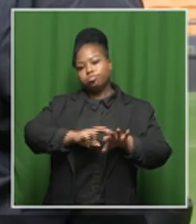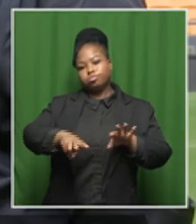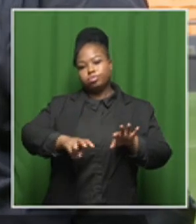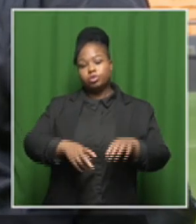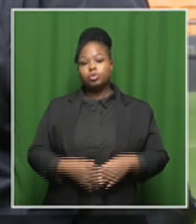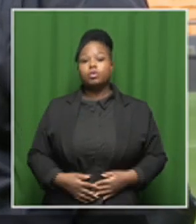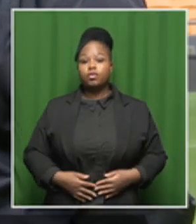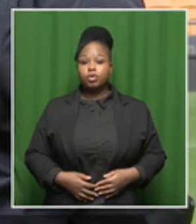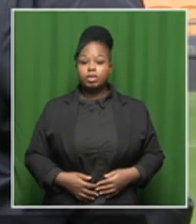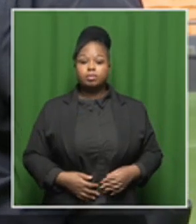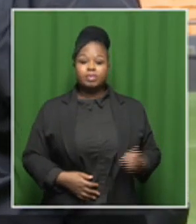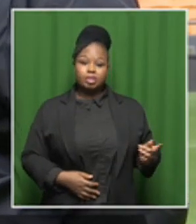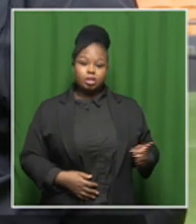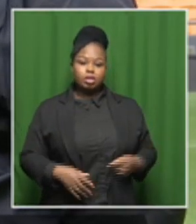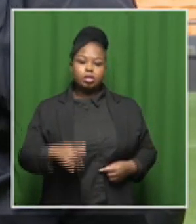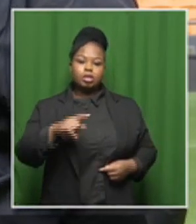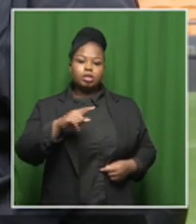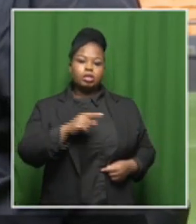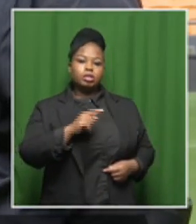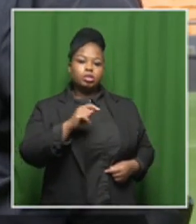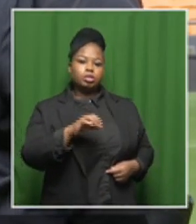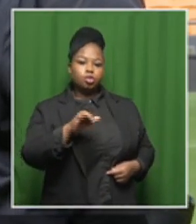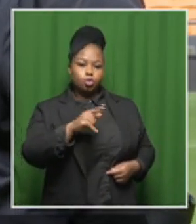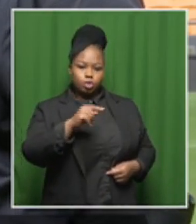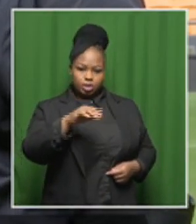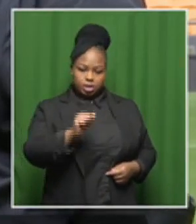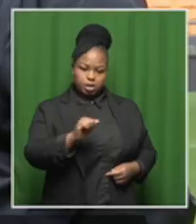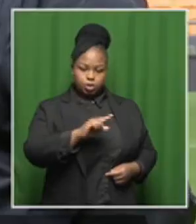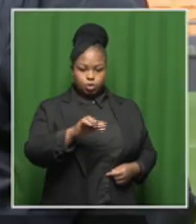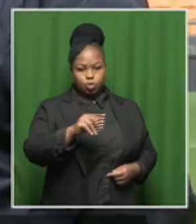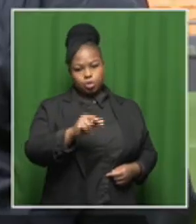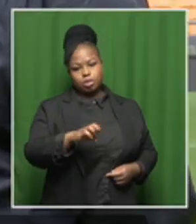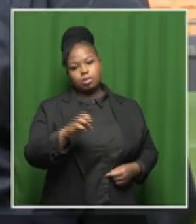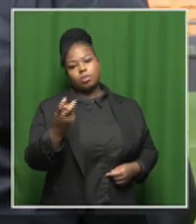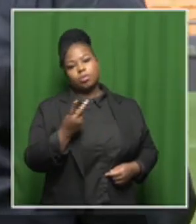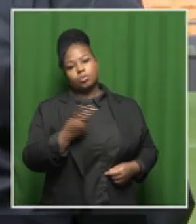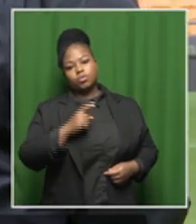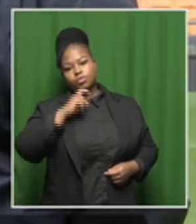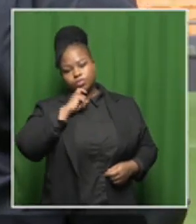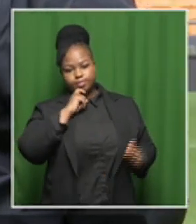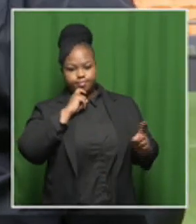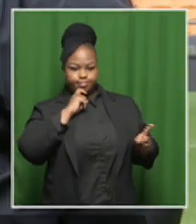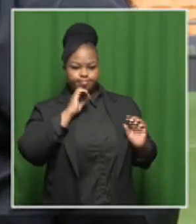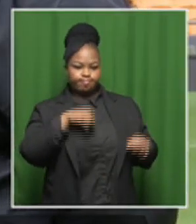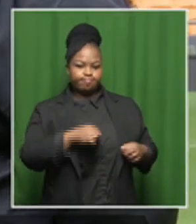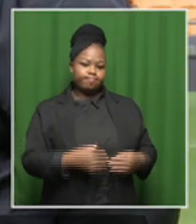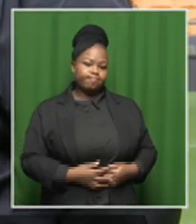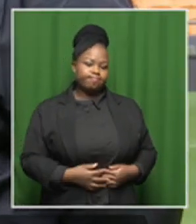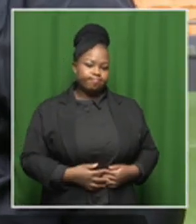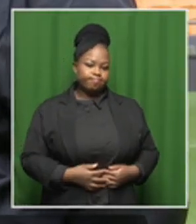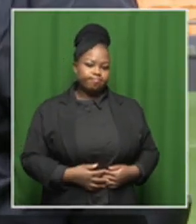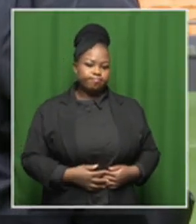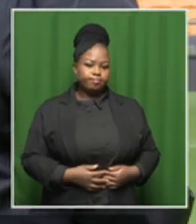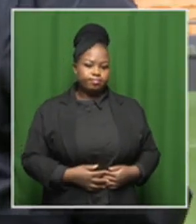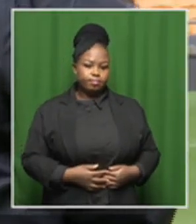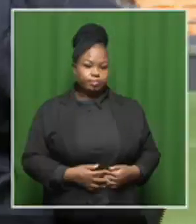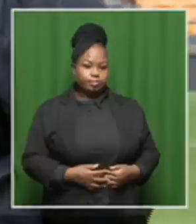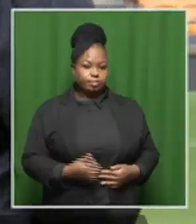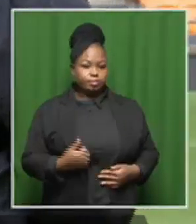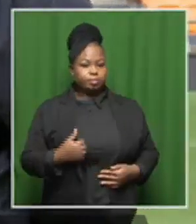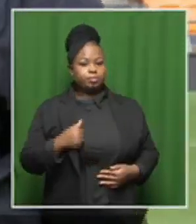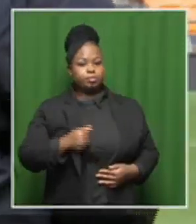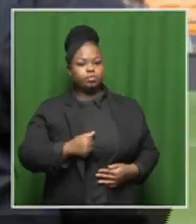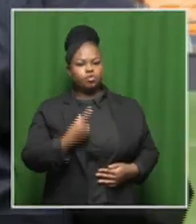Chiefs matches, the Toyota zone, also fully functional, and that can accommodate a lot of vehicles. So the per